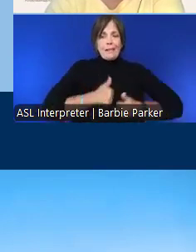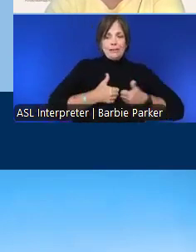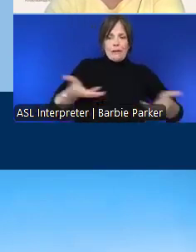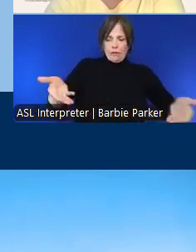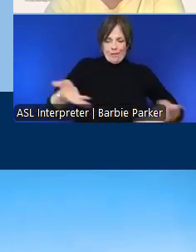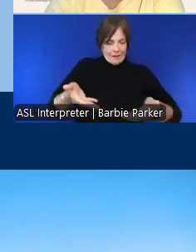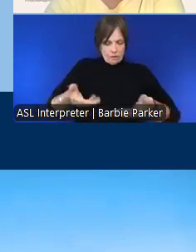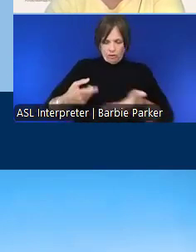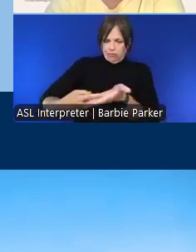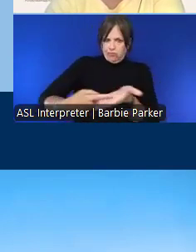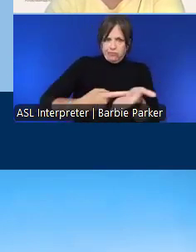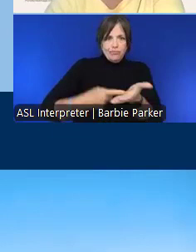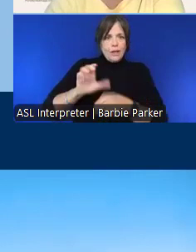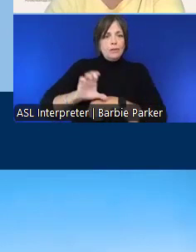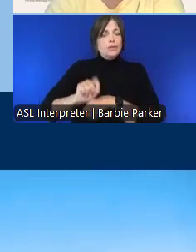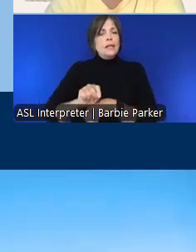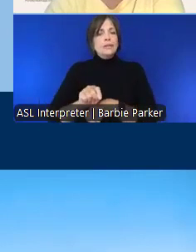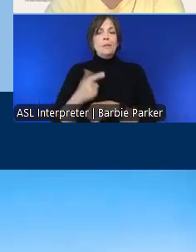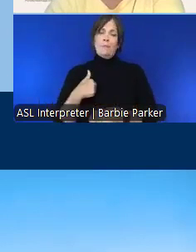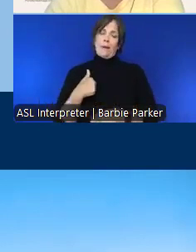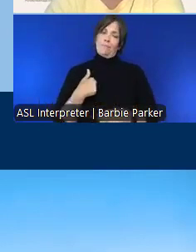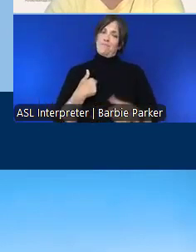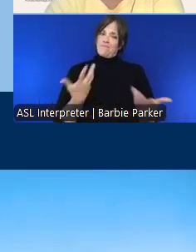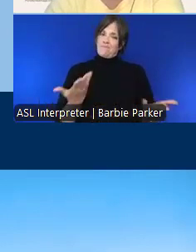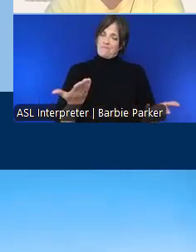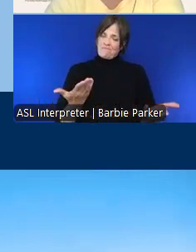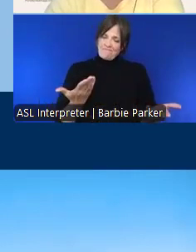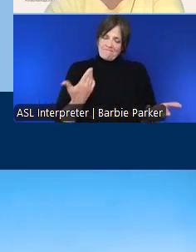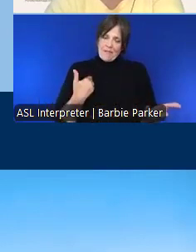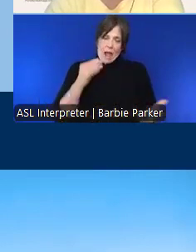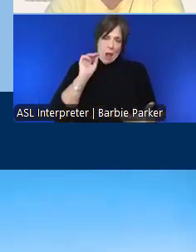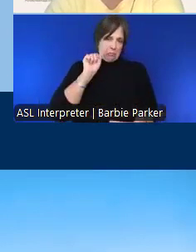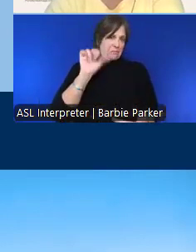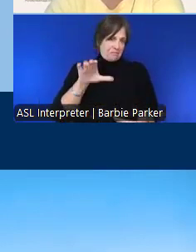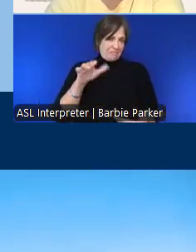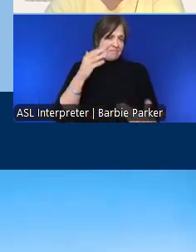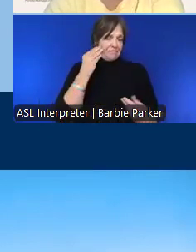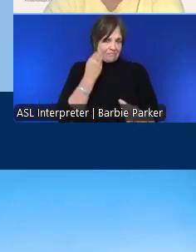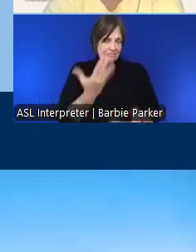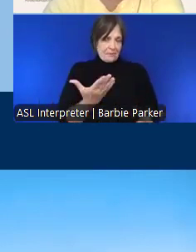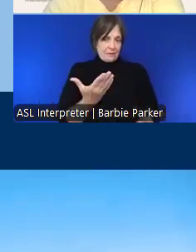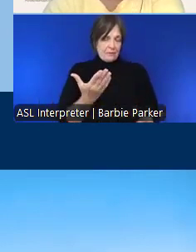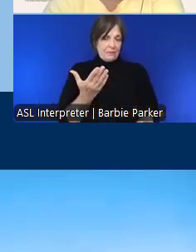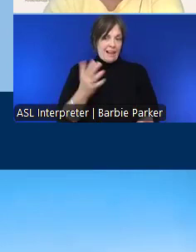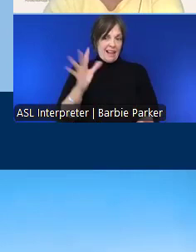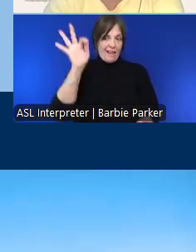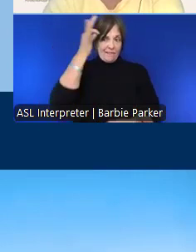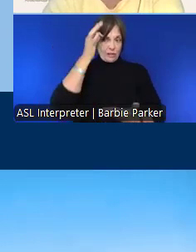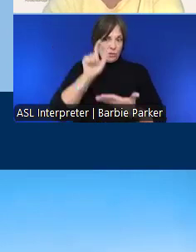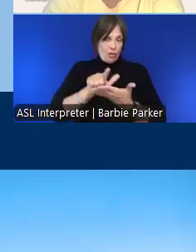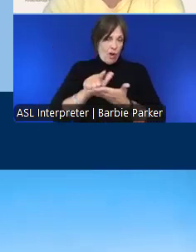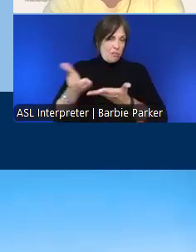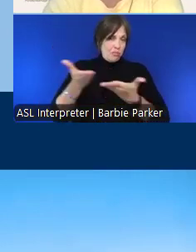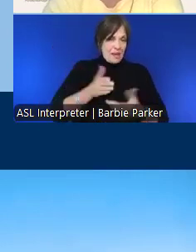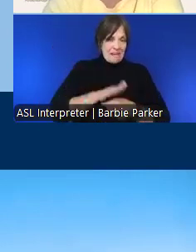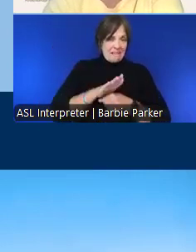And I'll name that, you know, we're not certain that federal criminal law will bring in, you know, enough benefits.